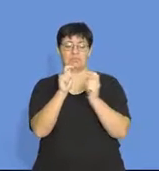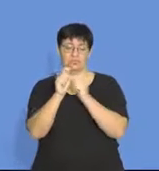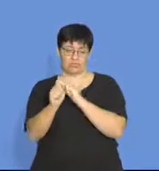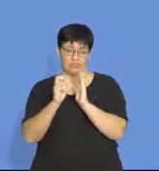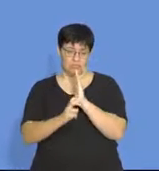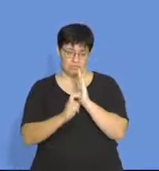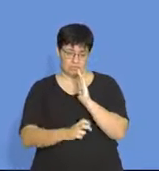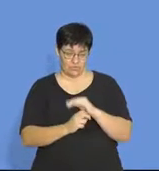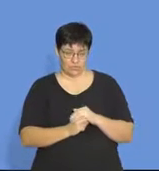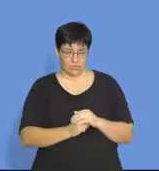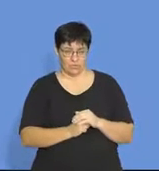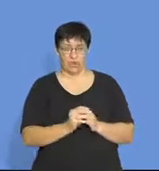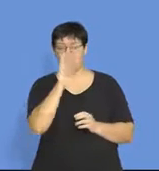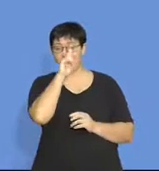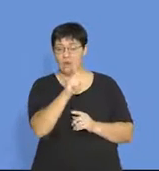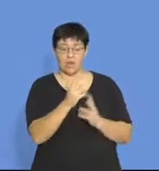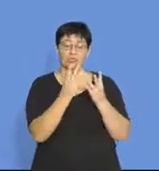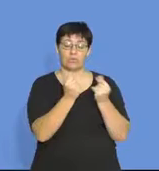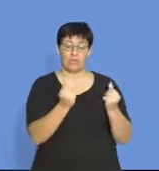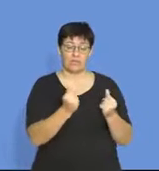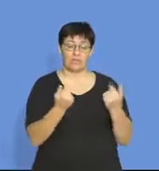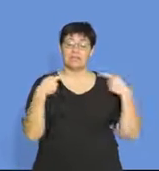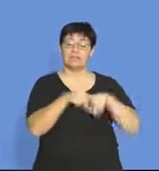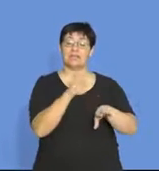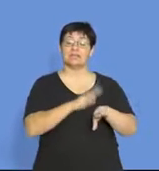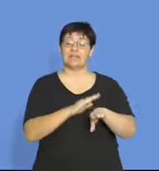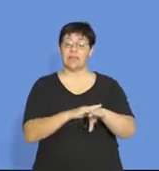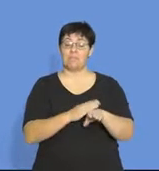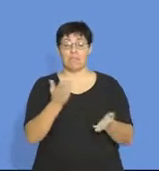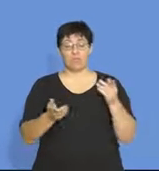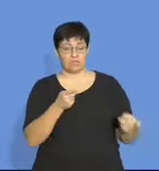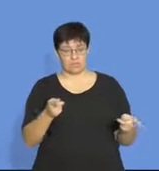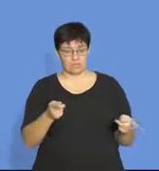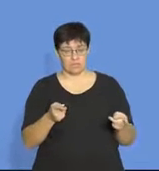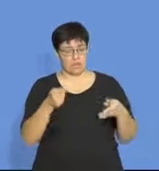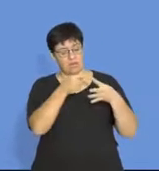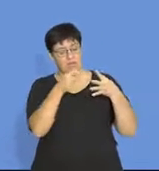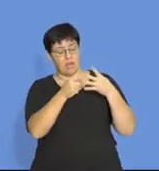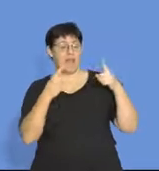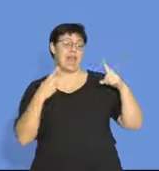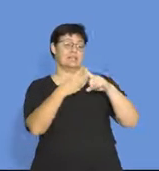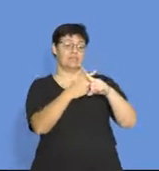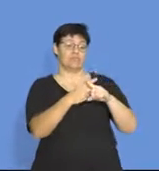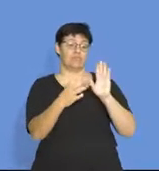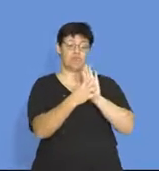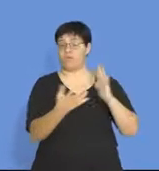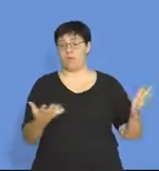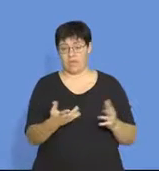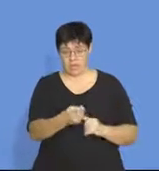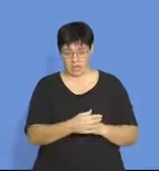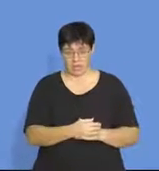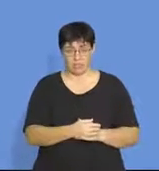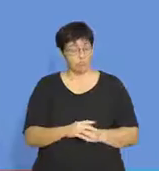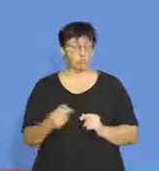the substitution. And then remember, the solution of a simultaneous equations are points of intersection